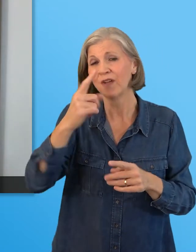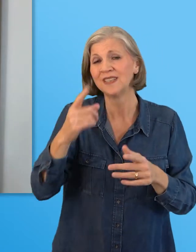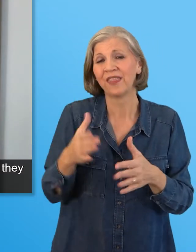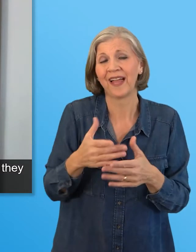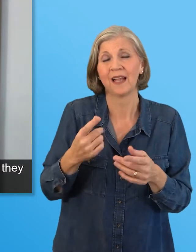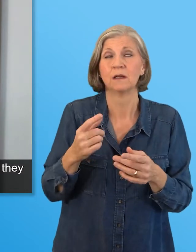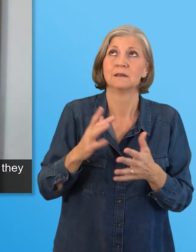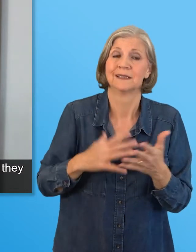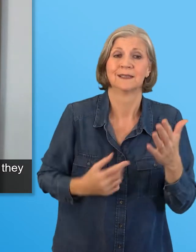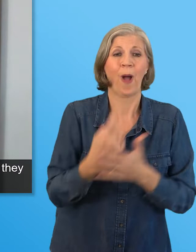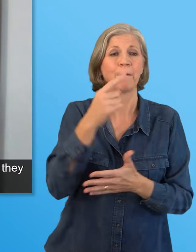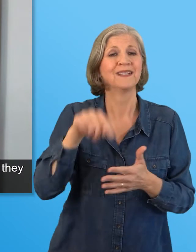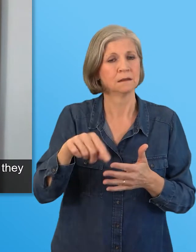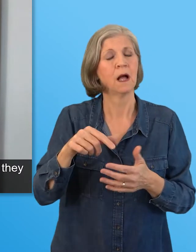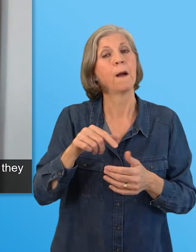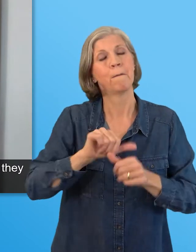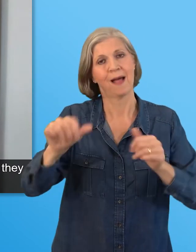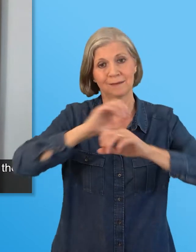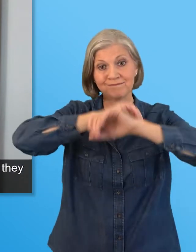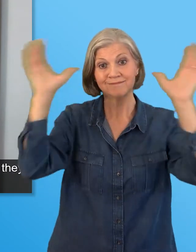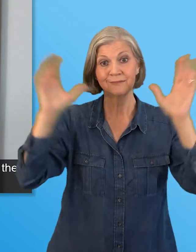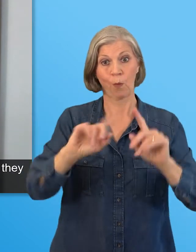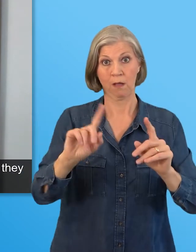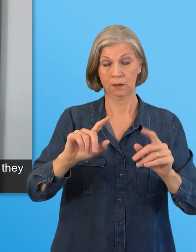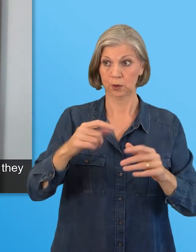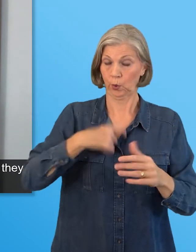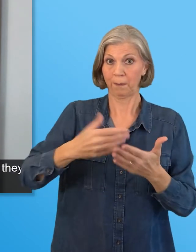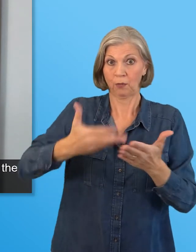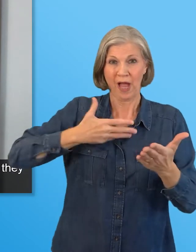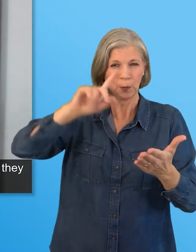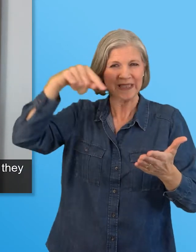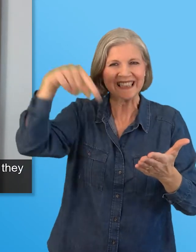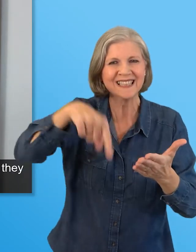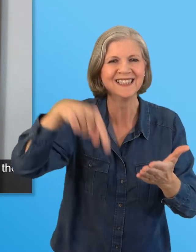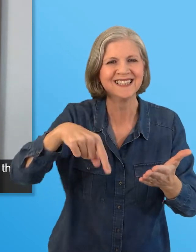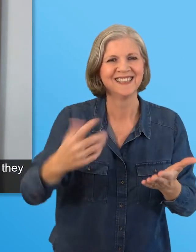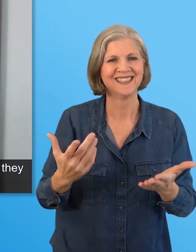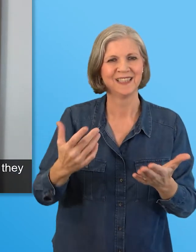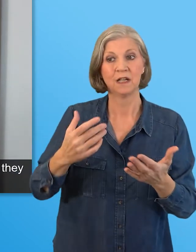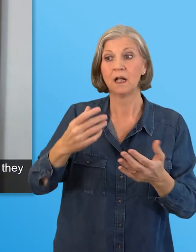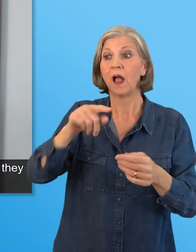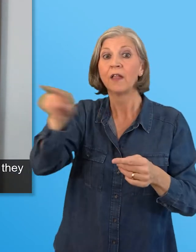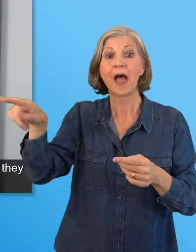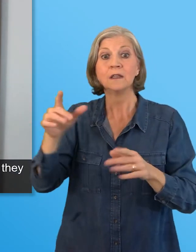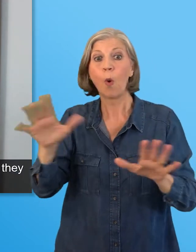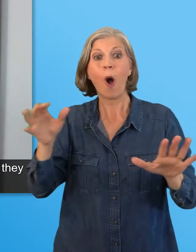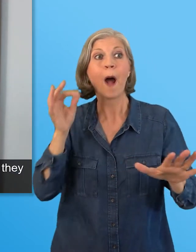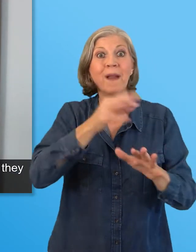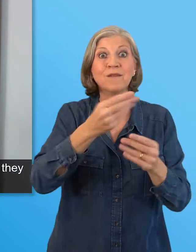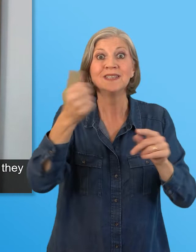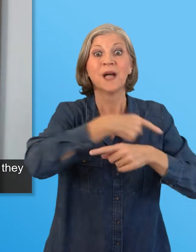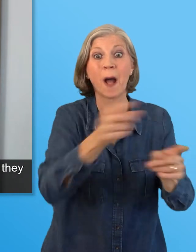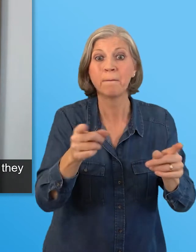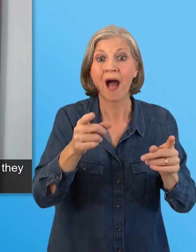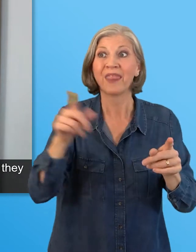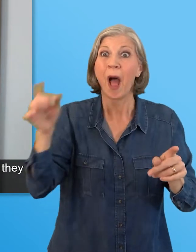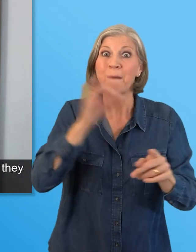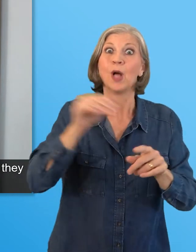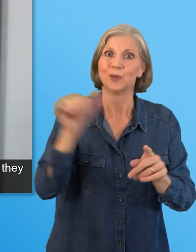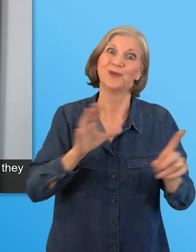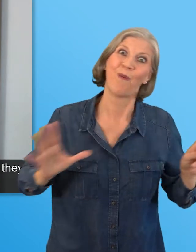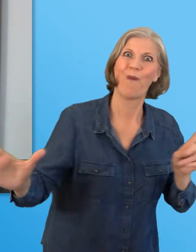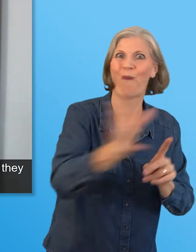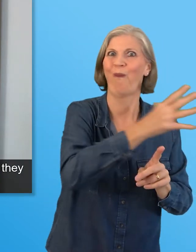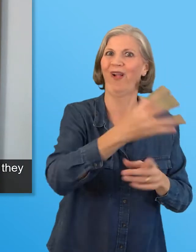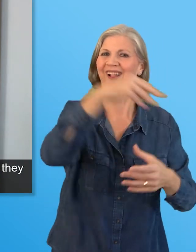happen is that there's a better understanding of what human rights are, and that they don't only apply to some people, that